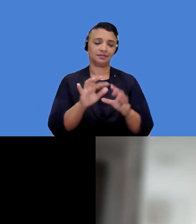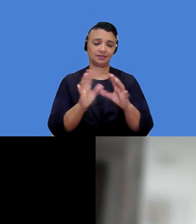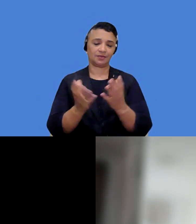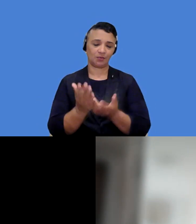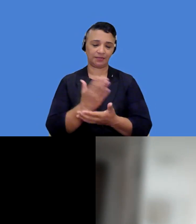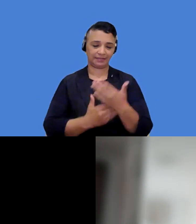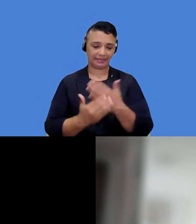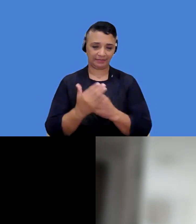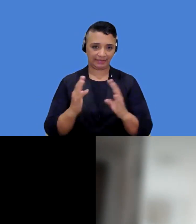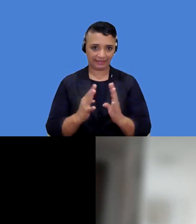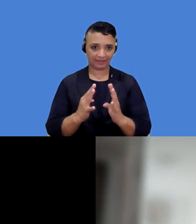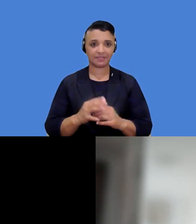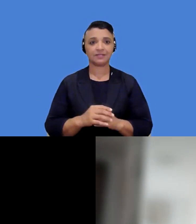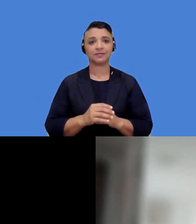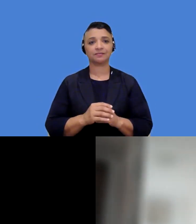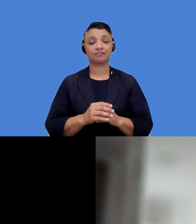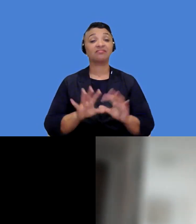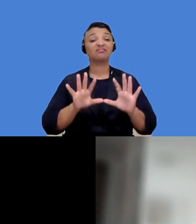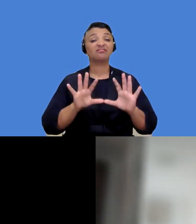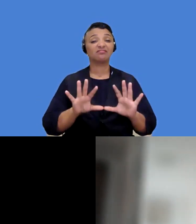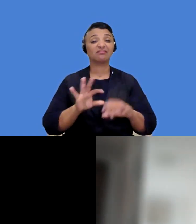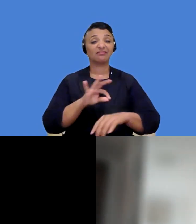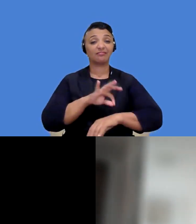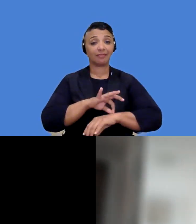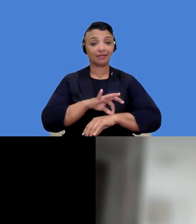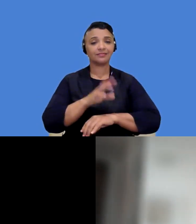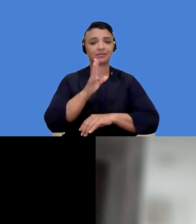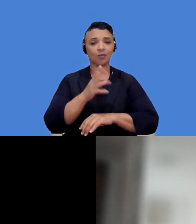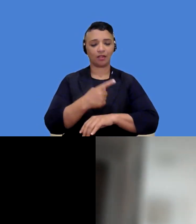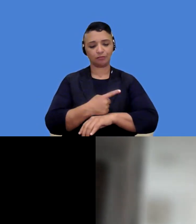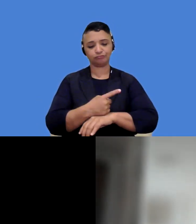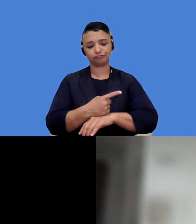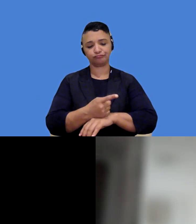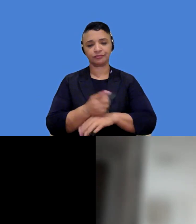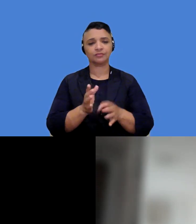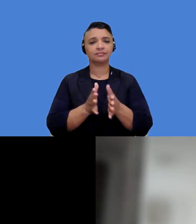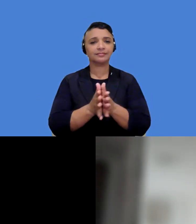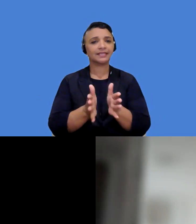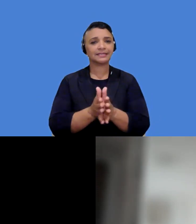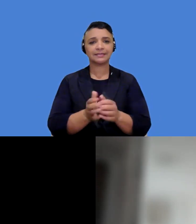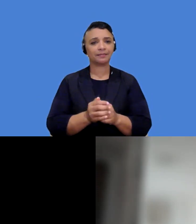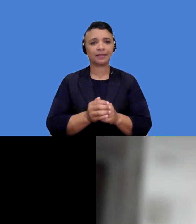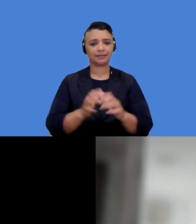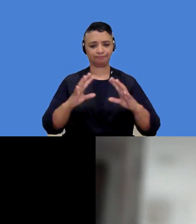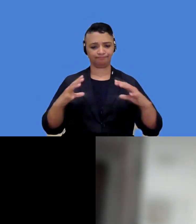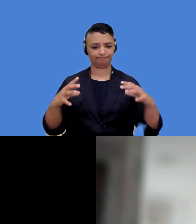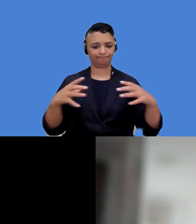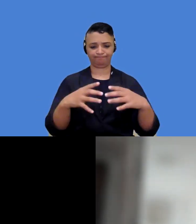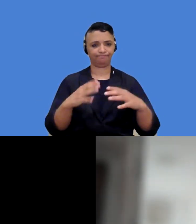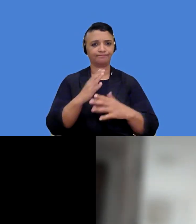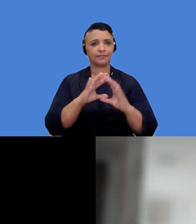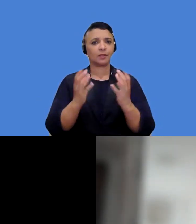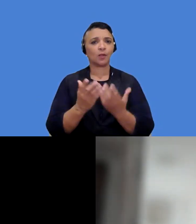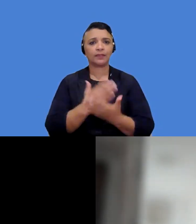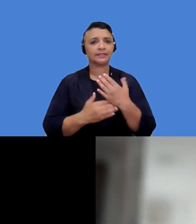take the next 10 minutes or so to talk about what the Global Disability Summit is,